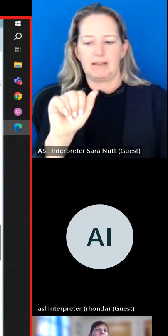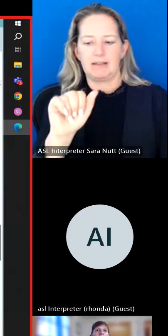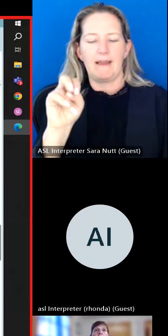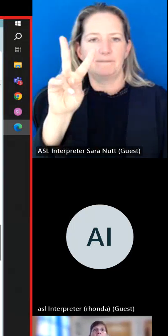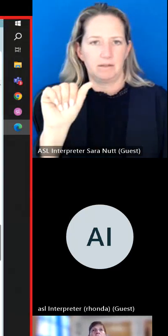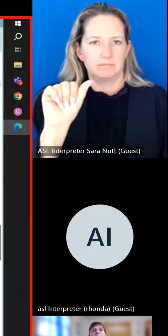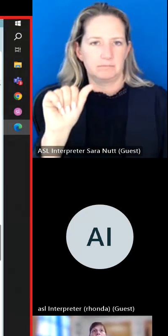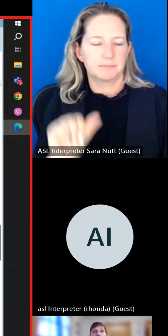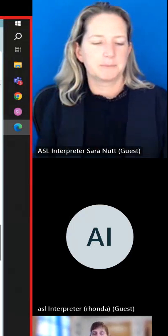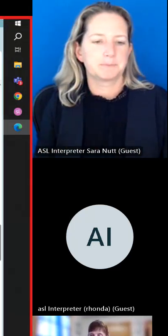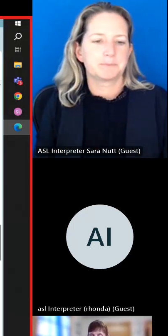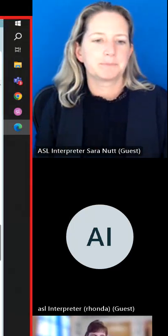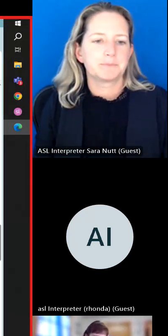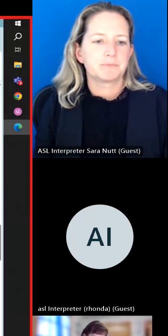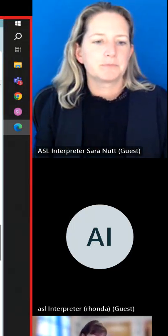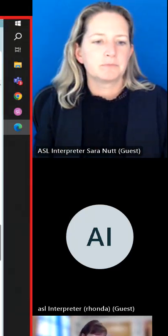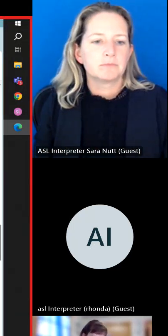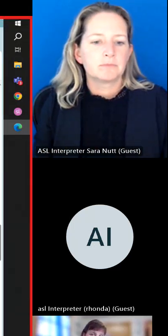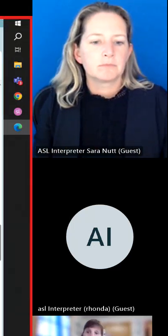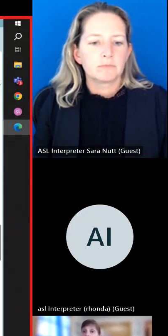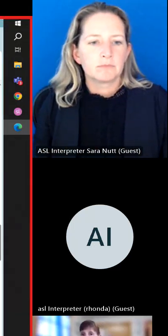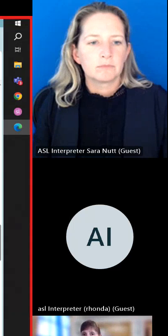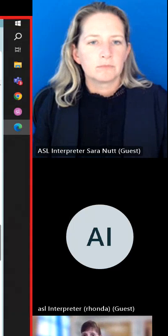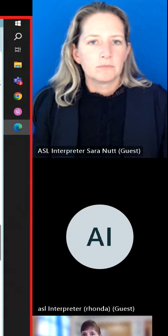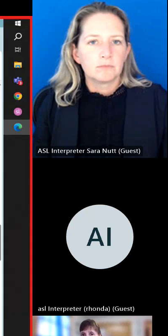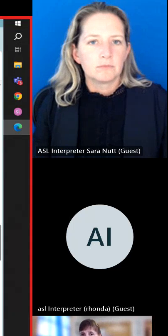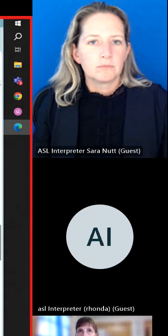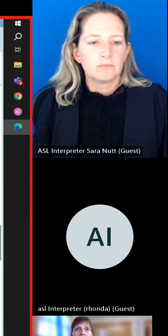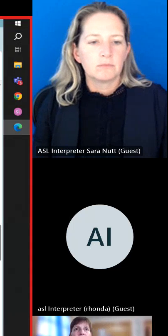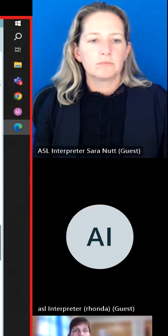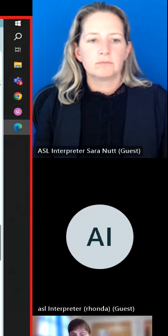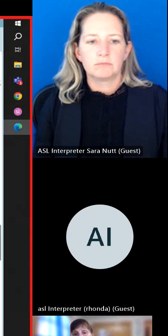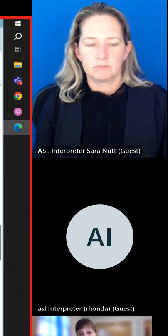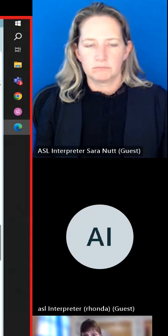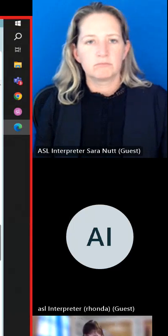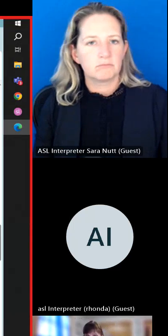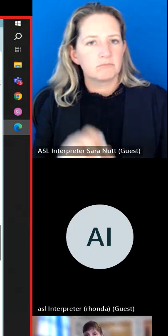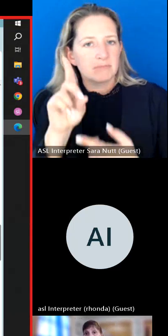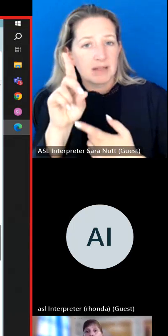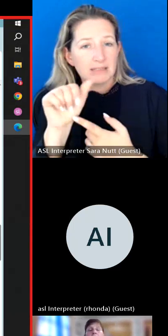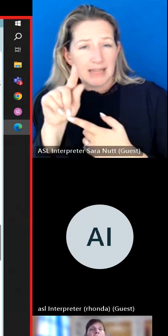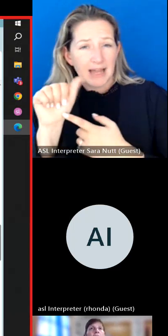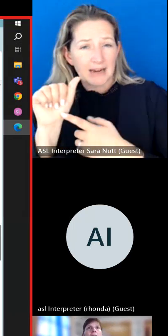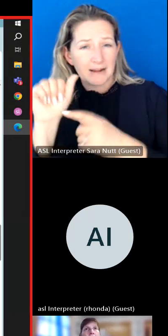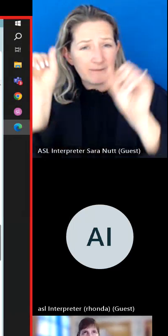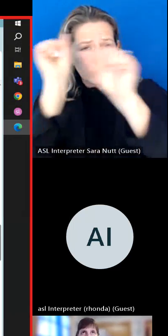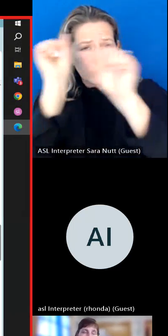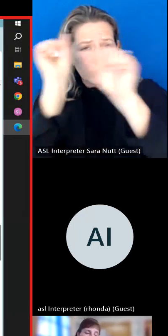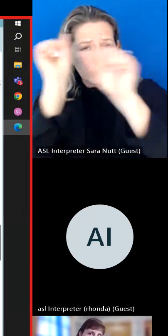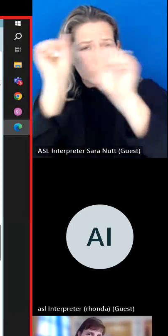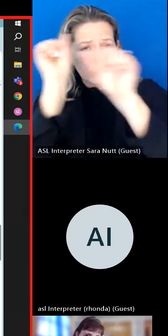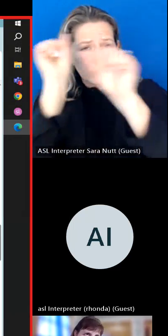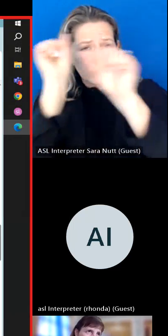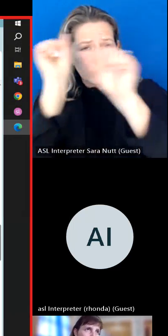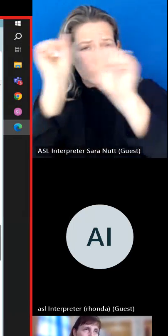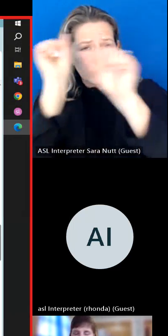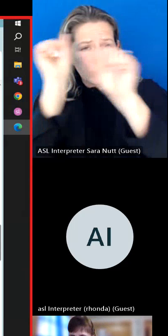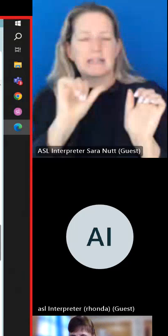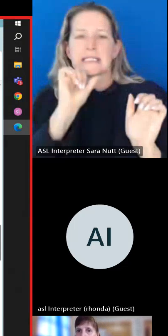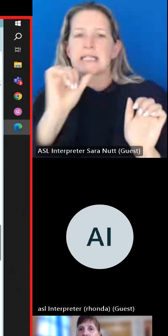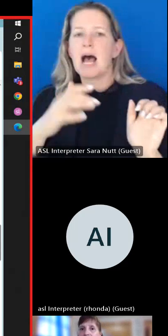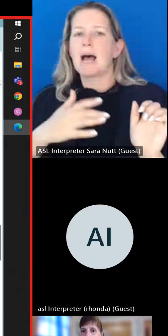And as I mentioned, data visualization itself is not my strong point. I'm very interested